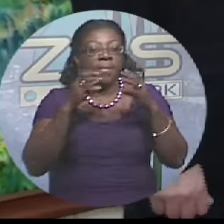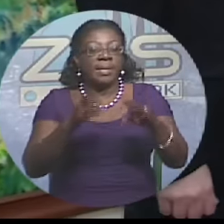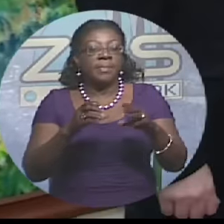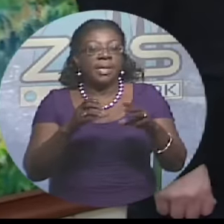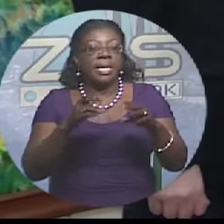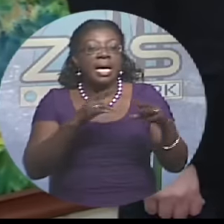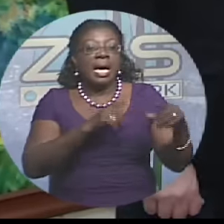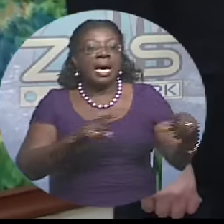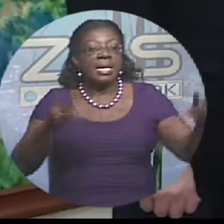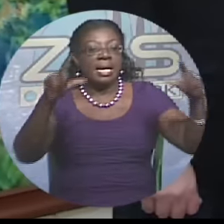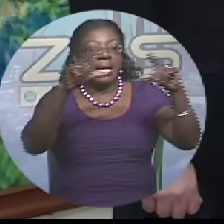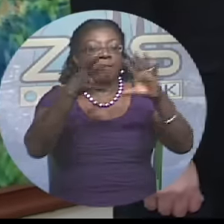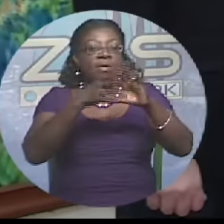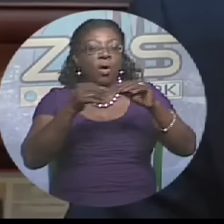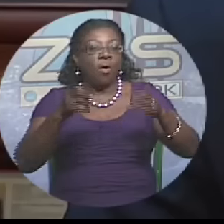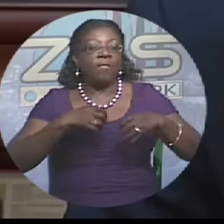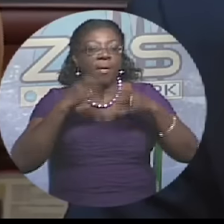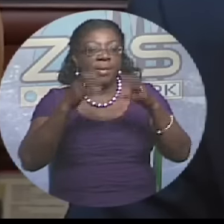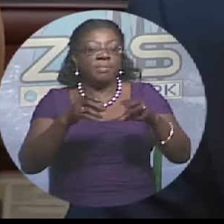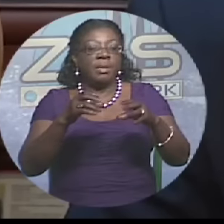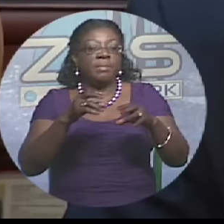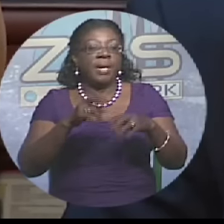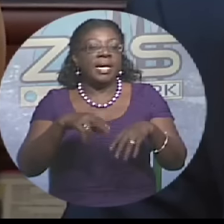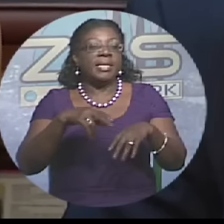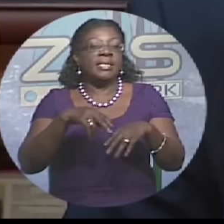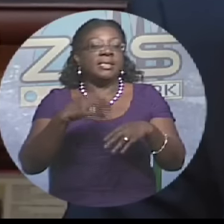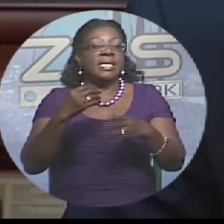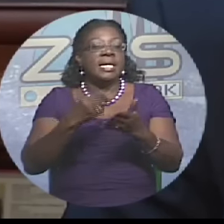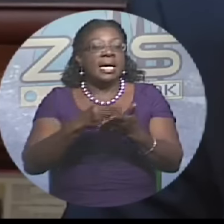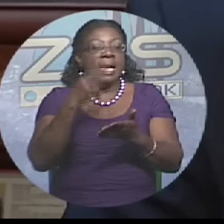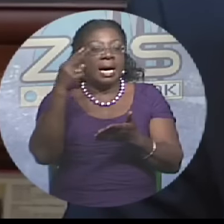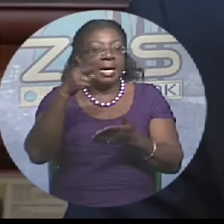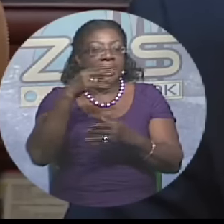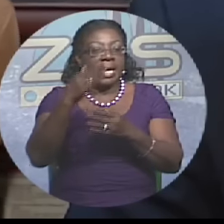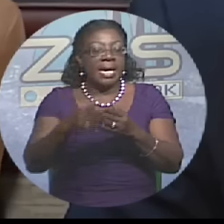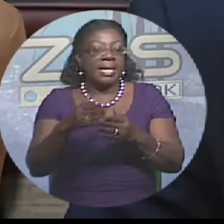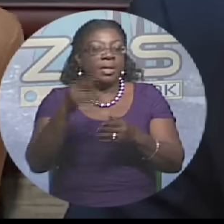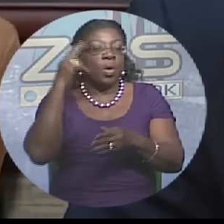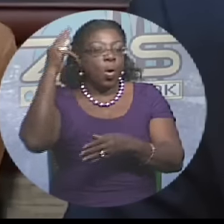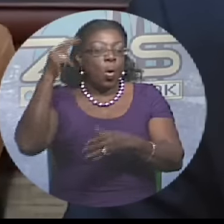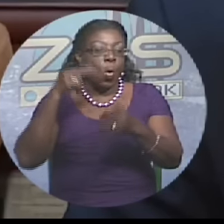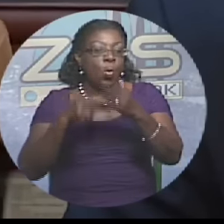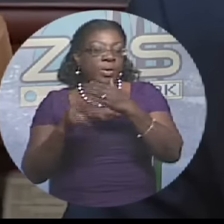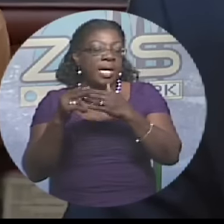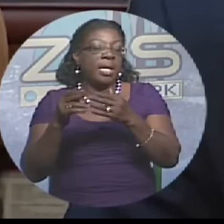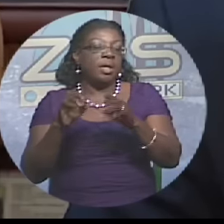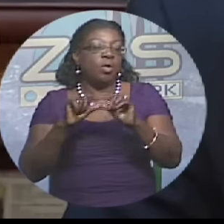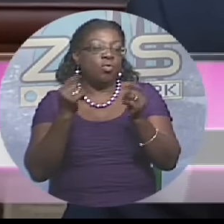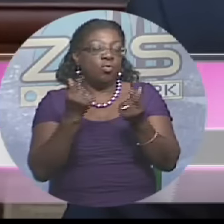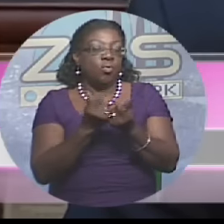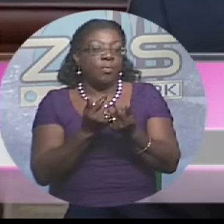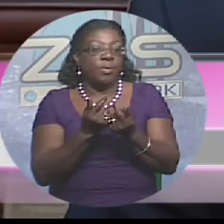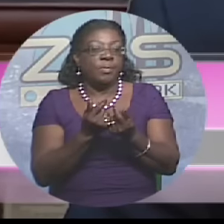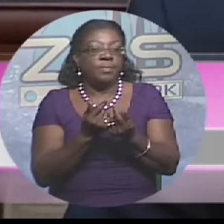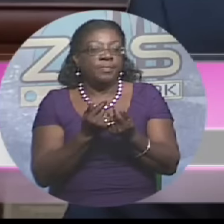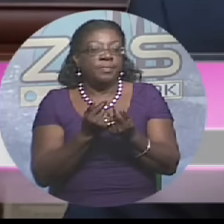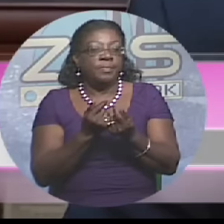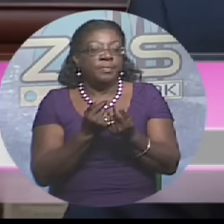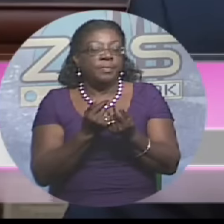of optimism by the high-end hotel group. We went to Las Vegas for their opening in Las